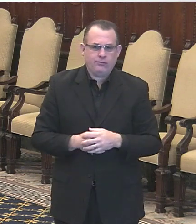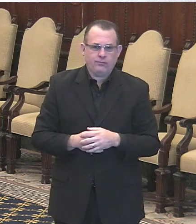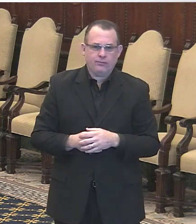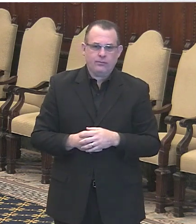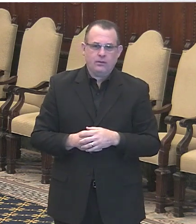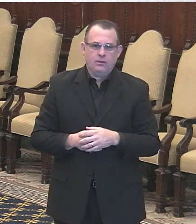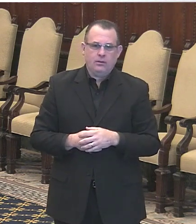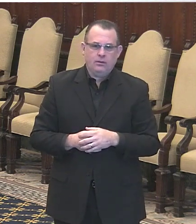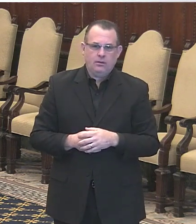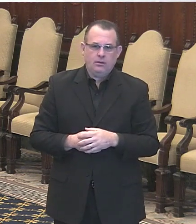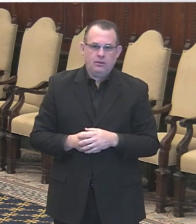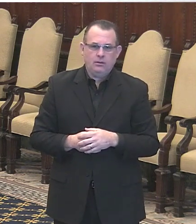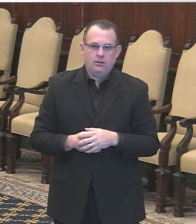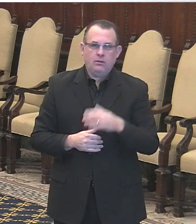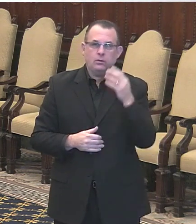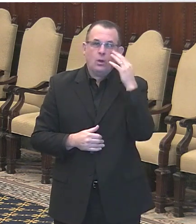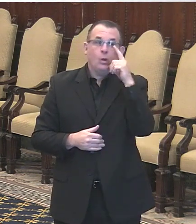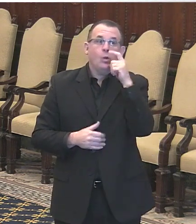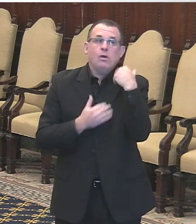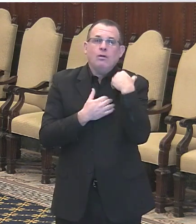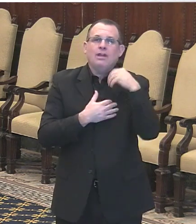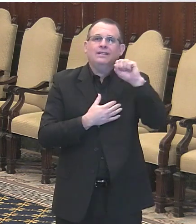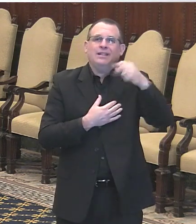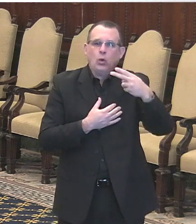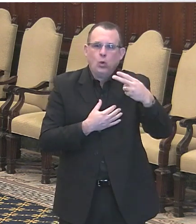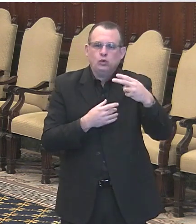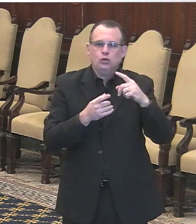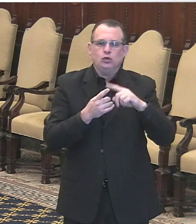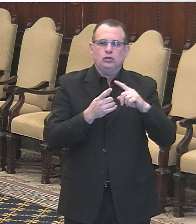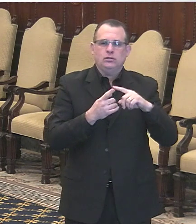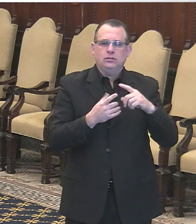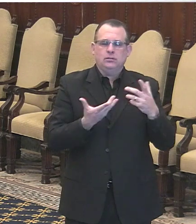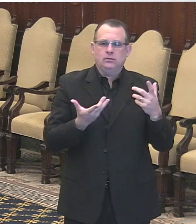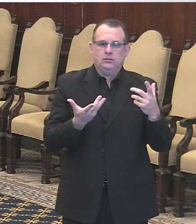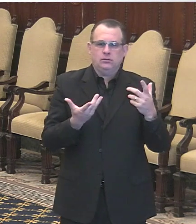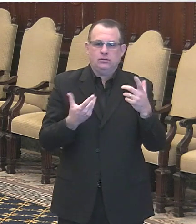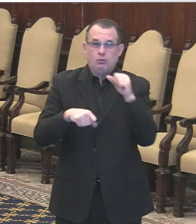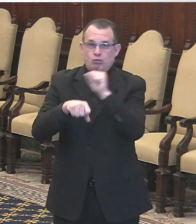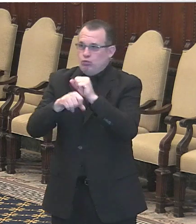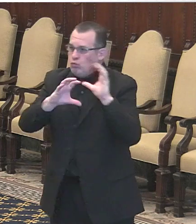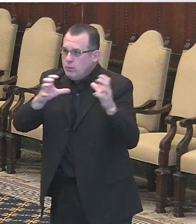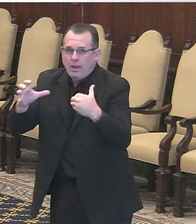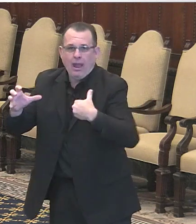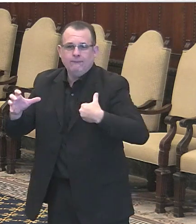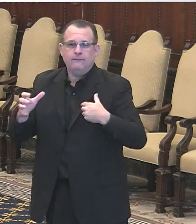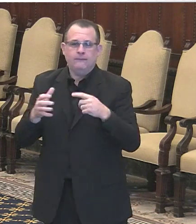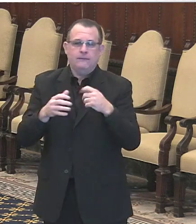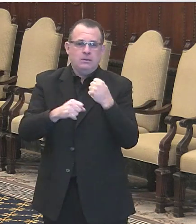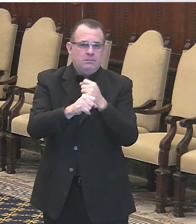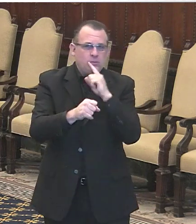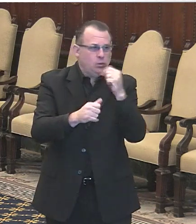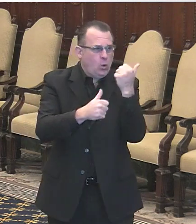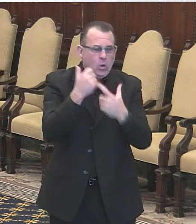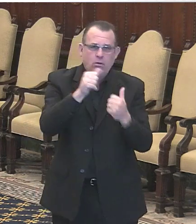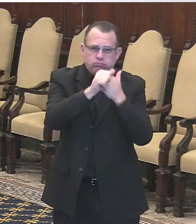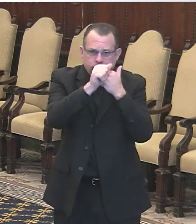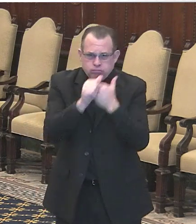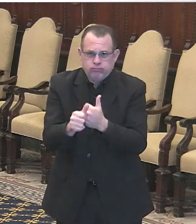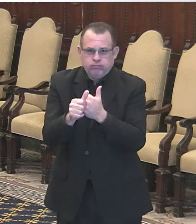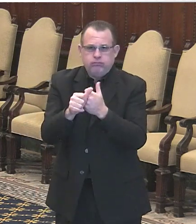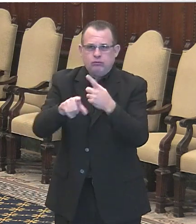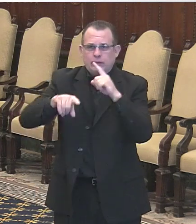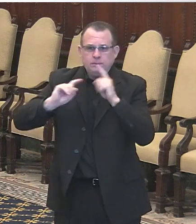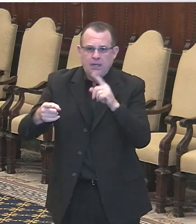including City Council, through working groups to ensure alignment between the city's response to our funding opportunities and the needs of our